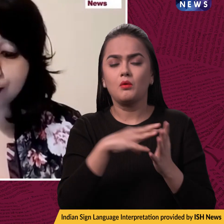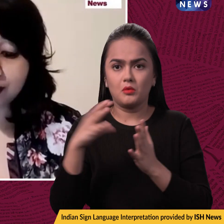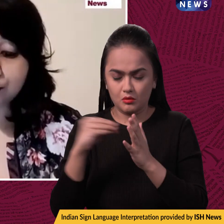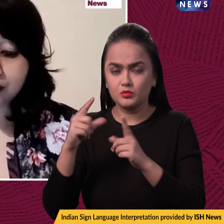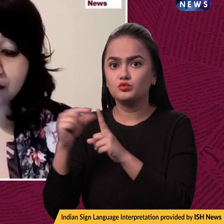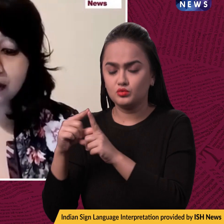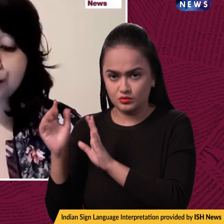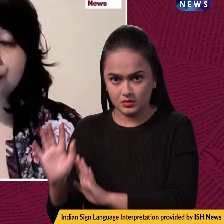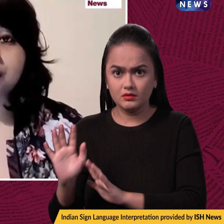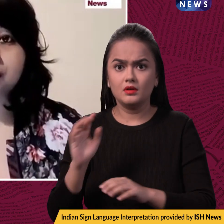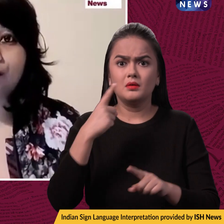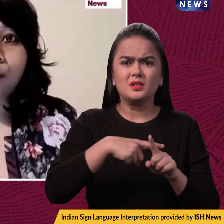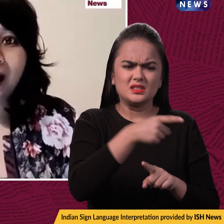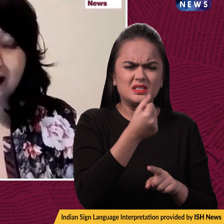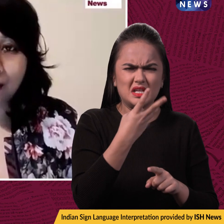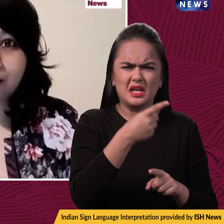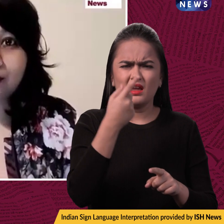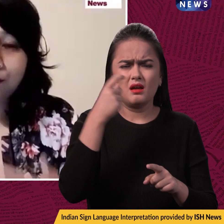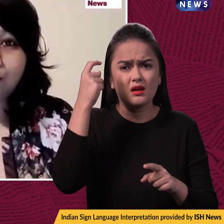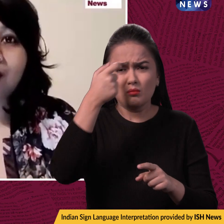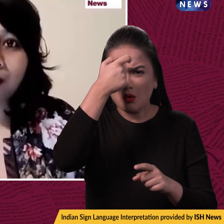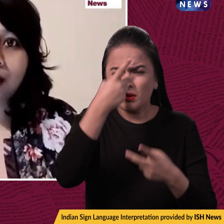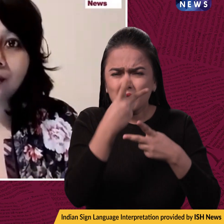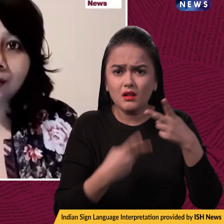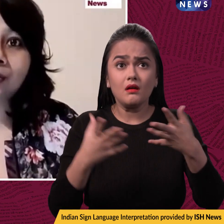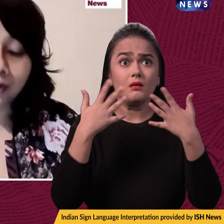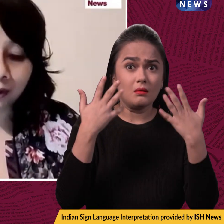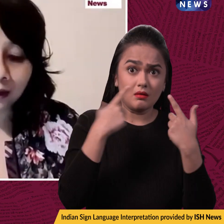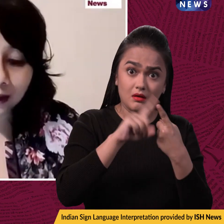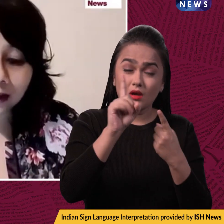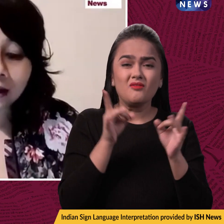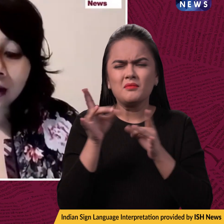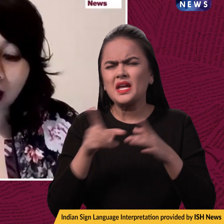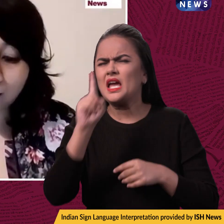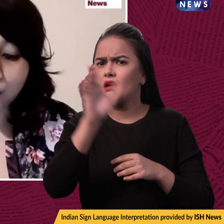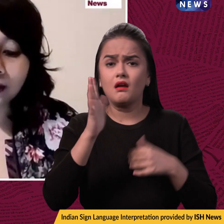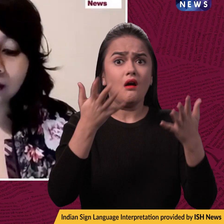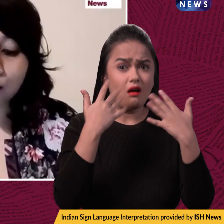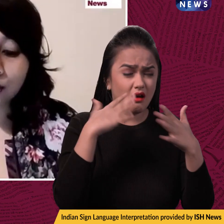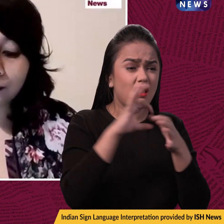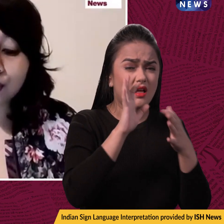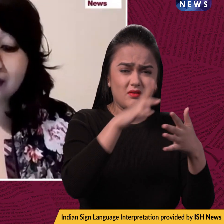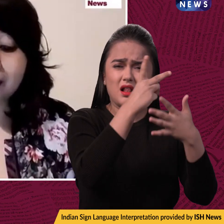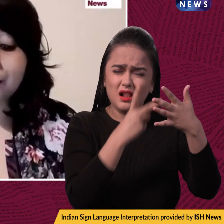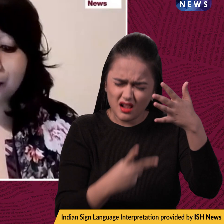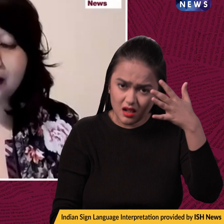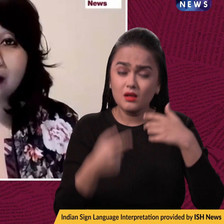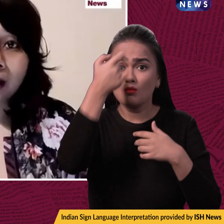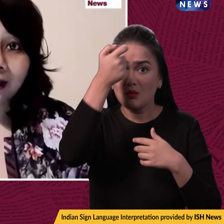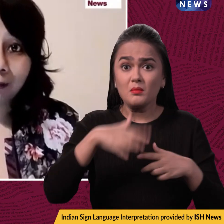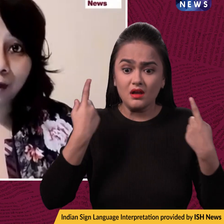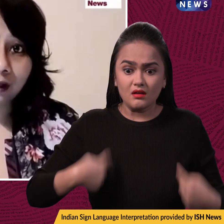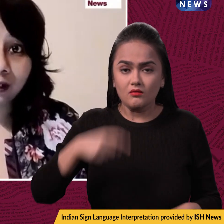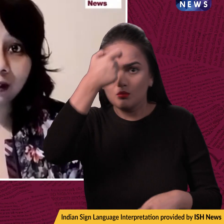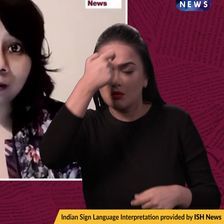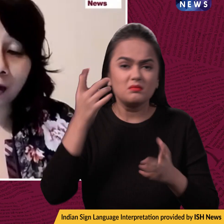Now, according to experts, there are multiple reasons for bad air quality. Of course, firecrackers is not the only thing. Calm winds, low temperature, stubble burning